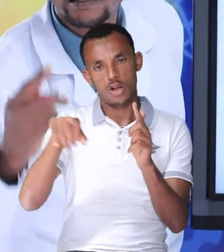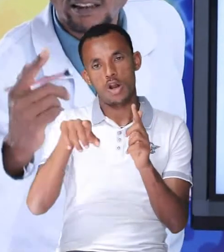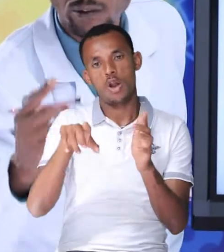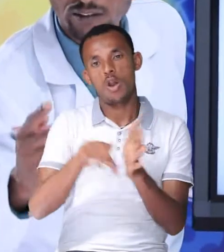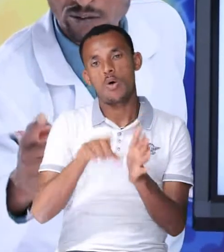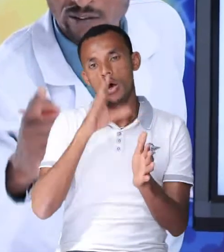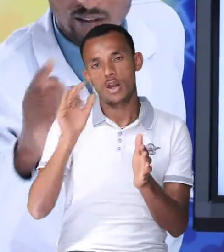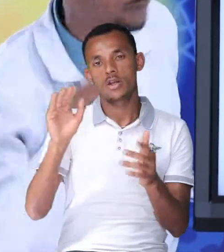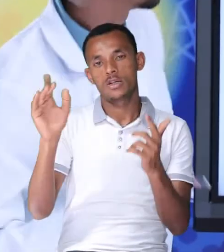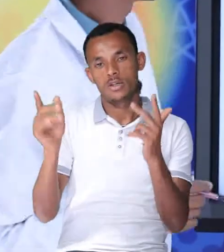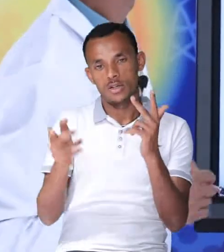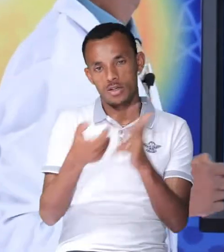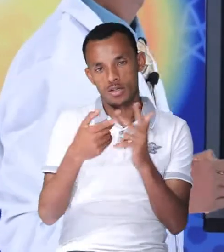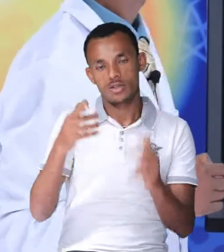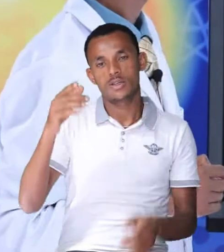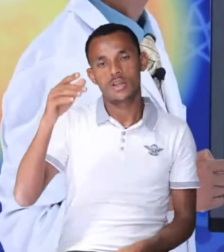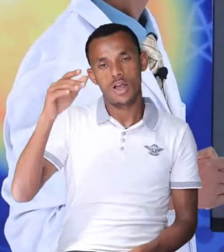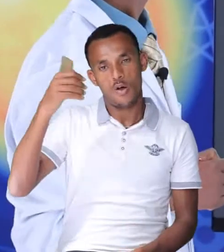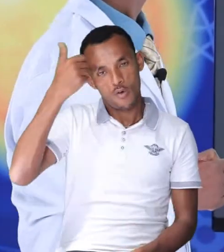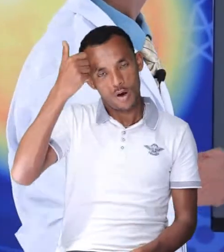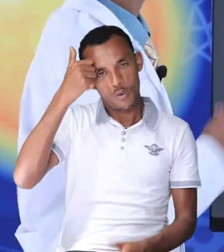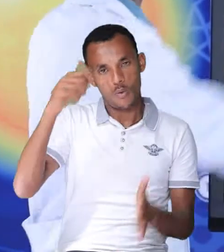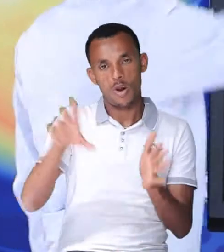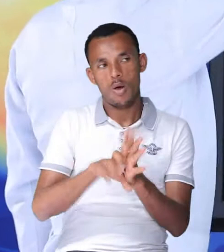is Avogadro's law.